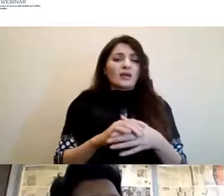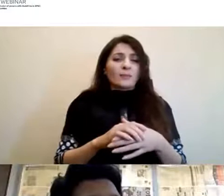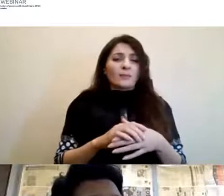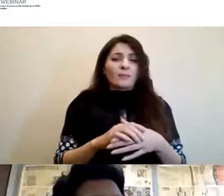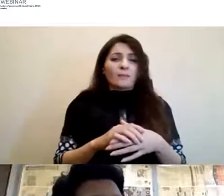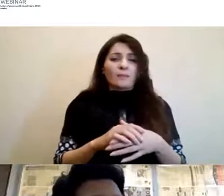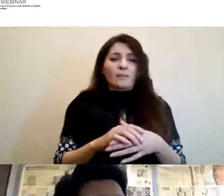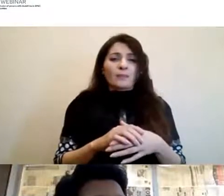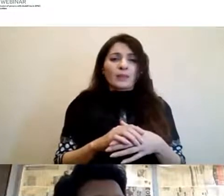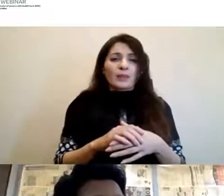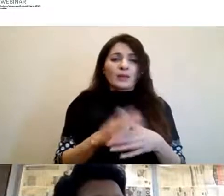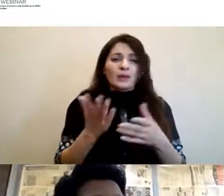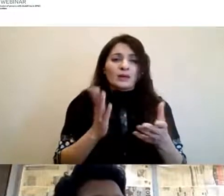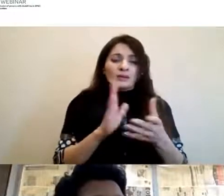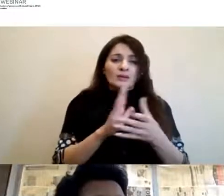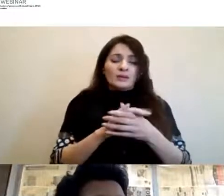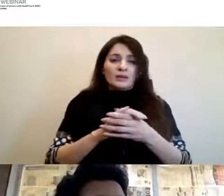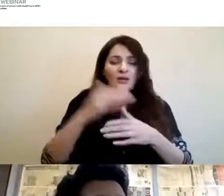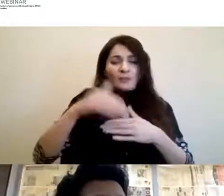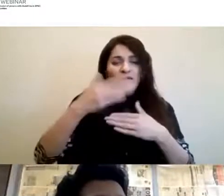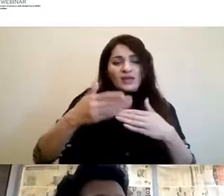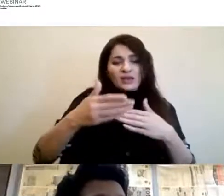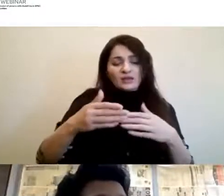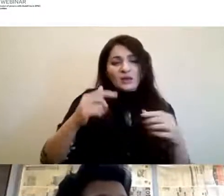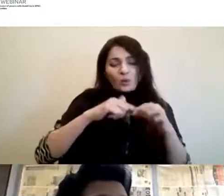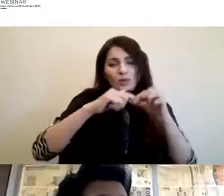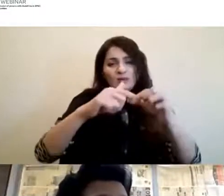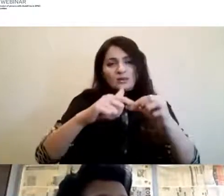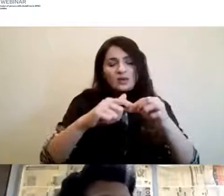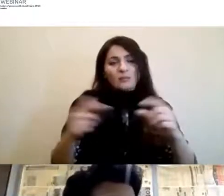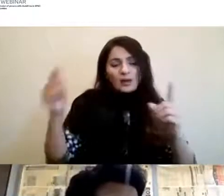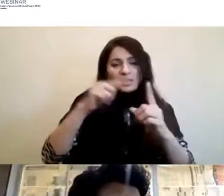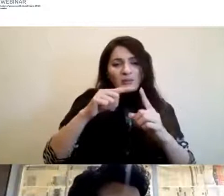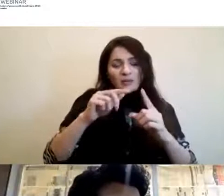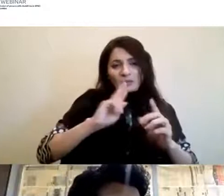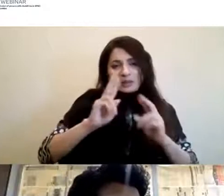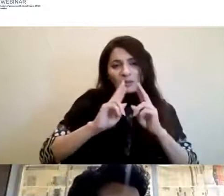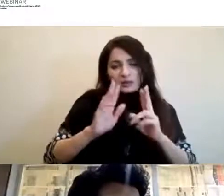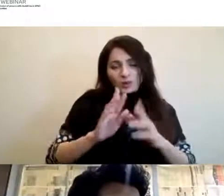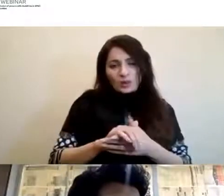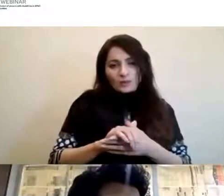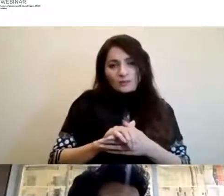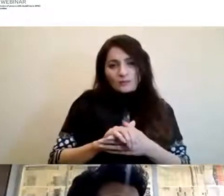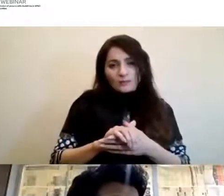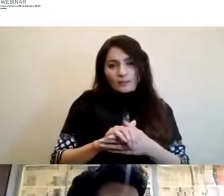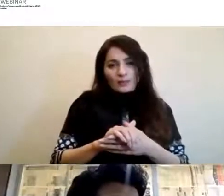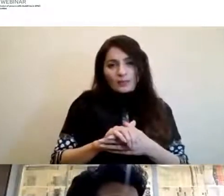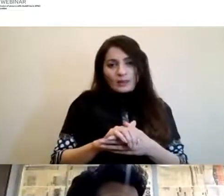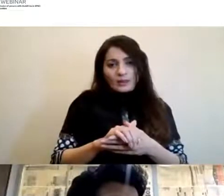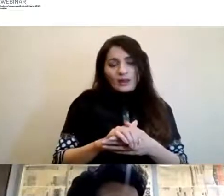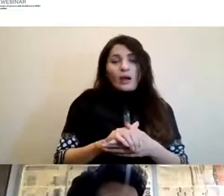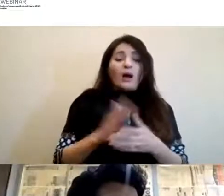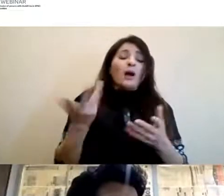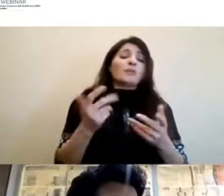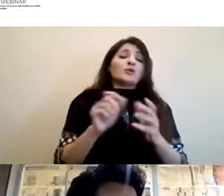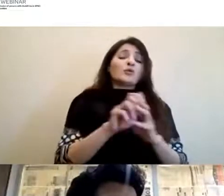a good segue into the next question I wanted to ask all of the panelists. Looking at the variety of organizations